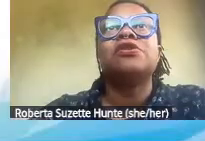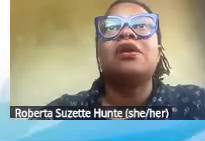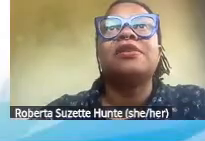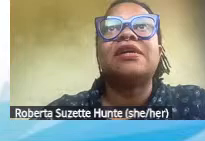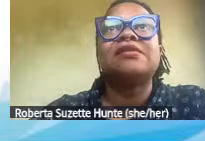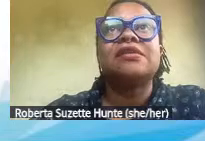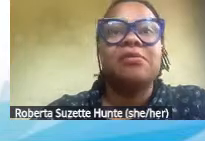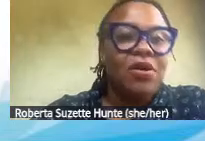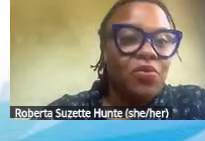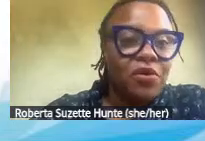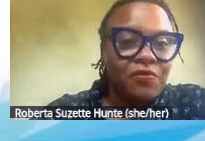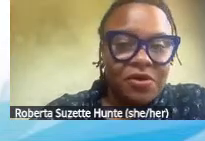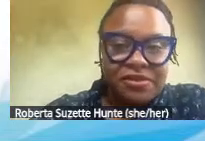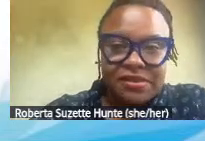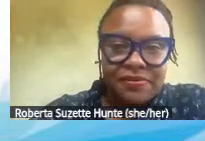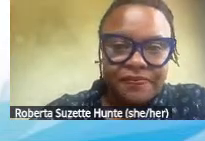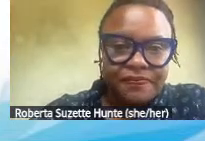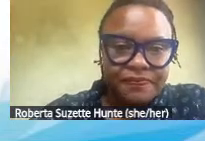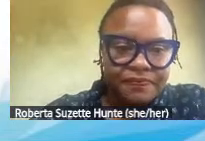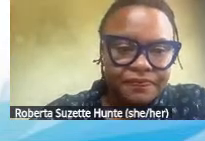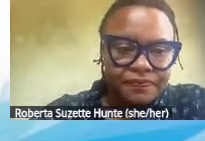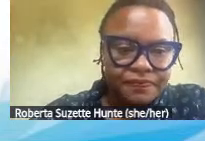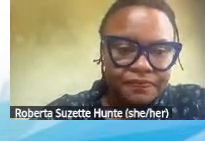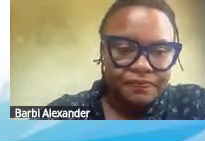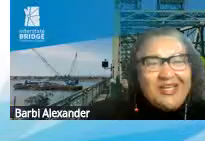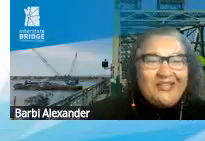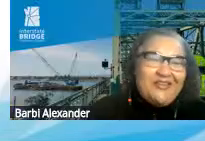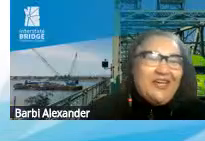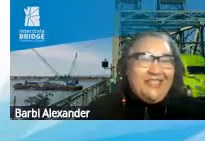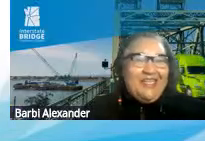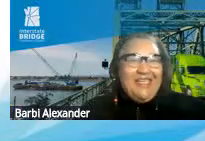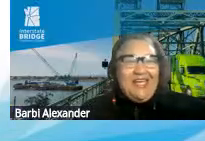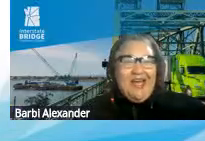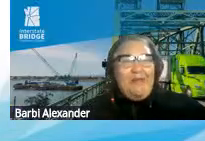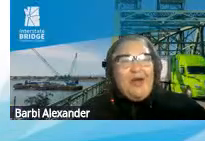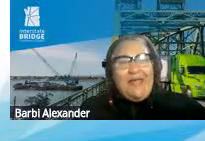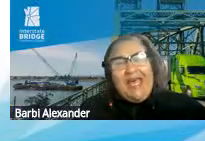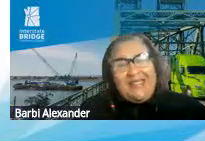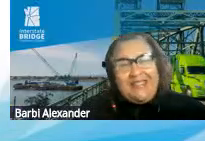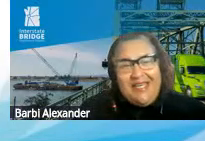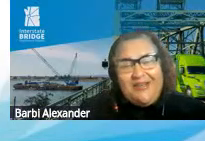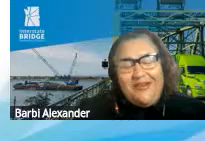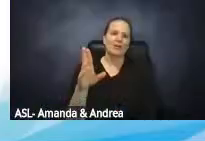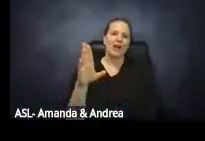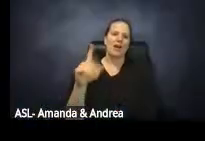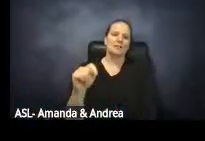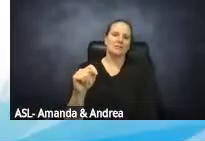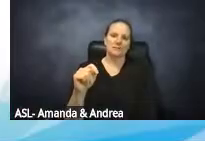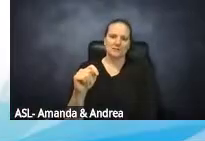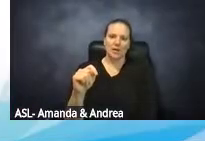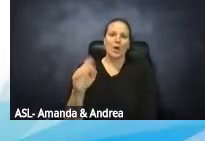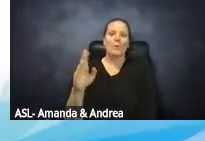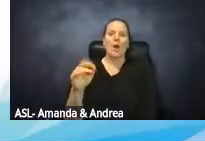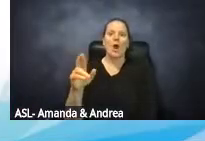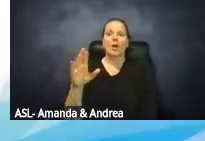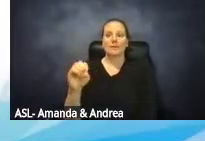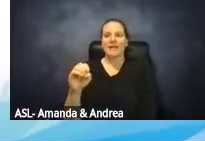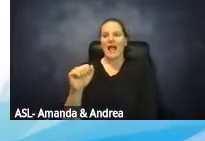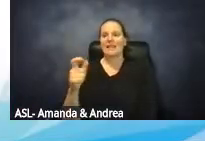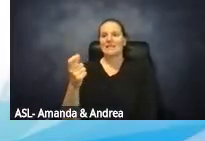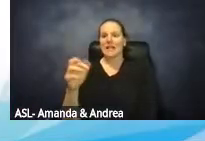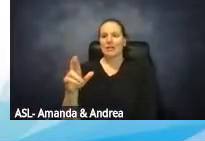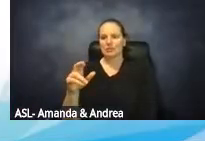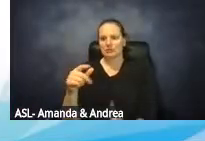will talk with us about workforce. Thank you, Dr. Hunt. I'm Barbie Alexander. I use she, her pronouns, and I'm